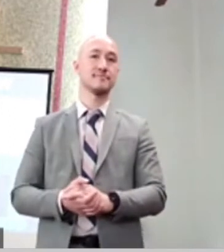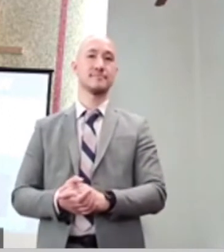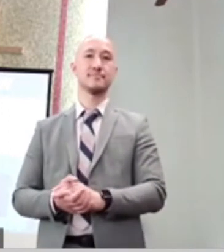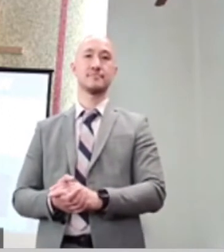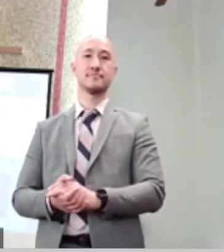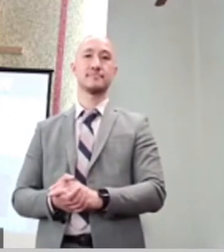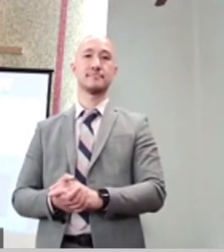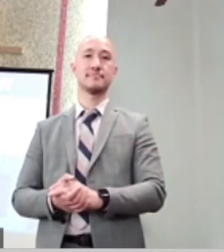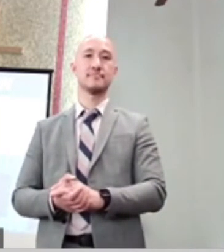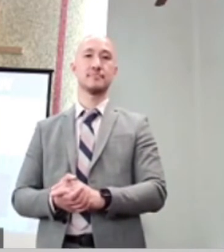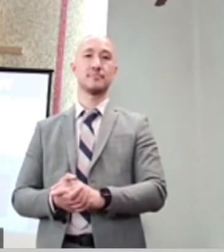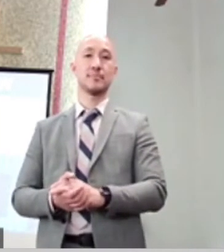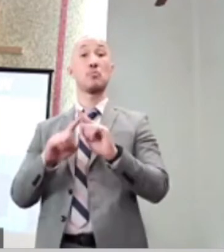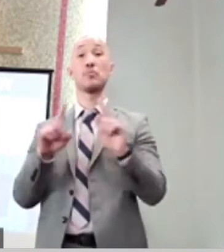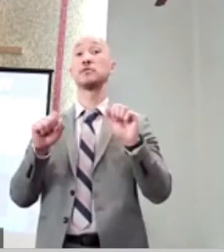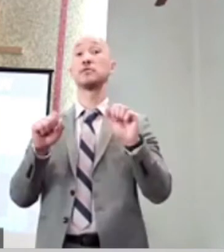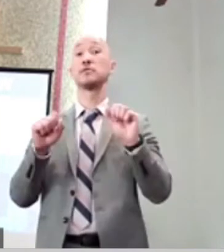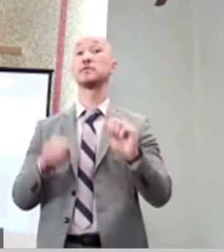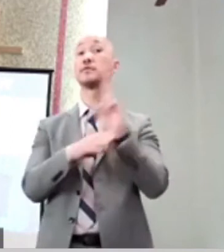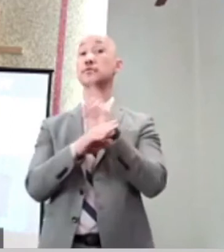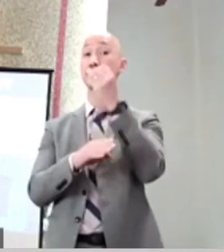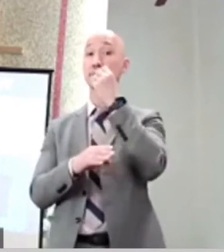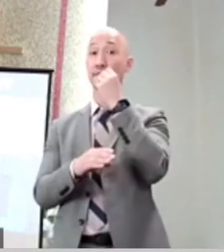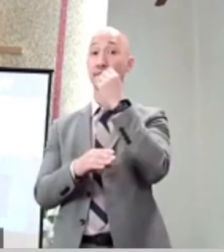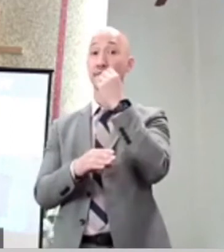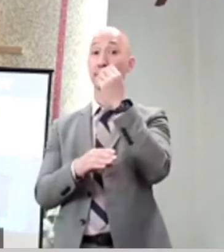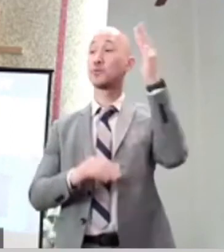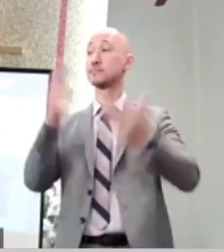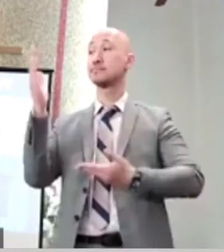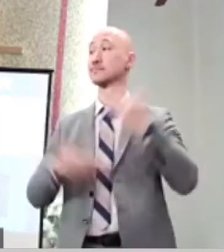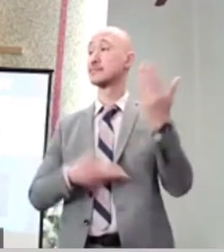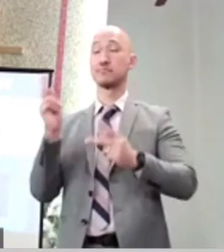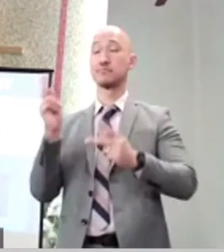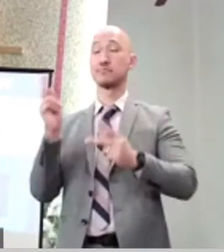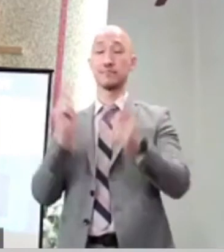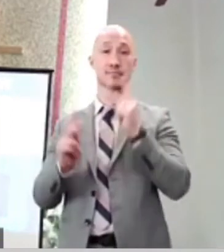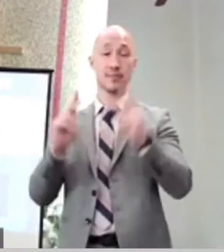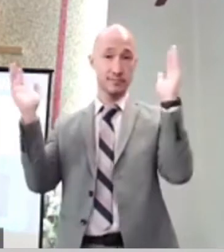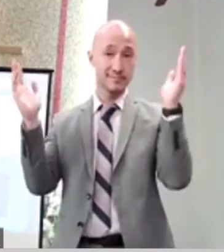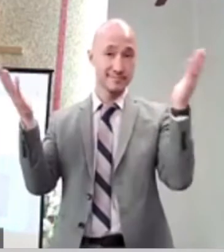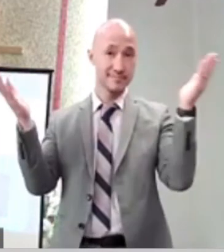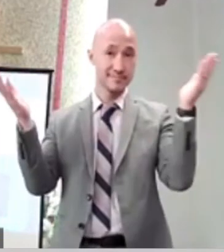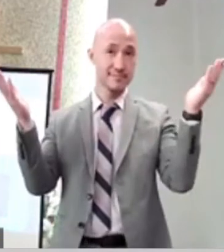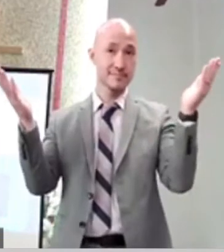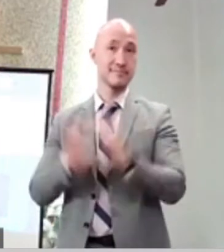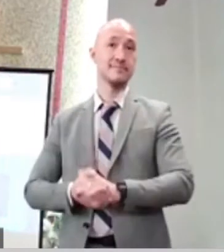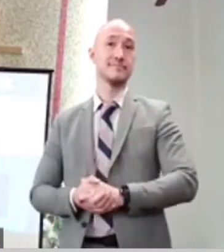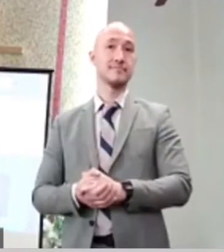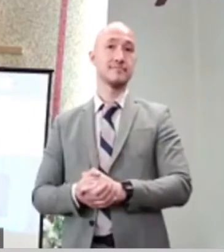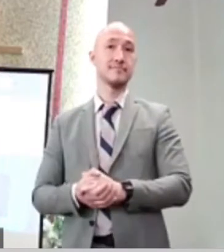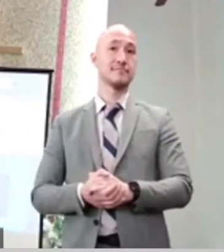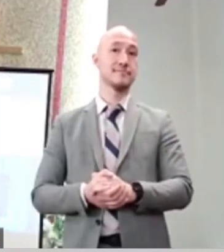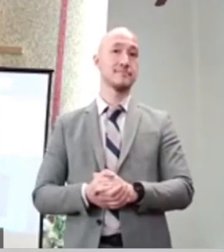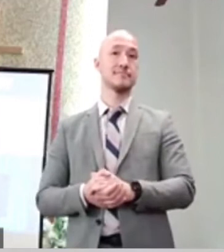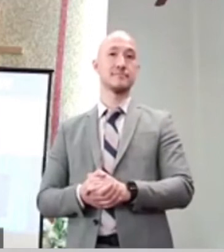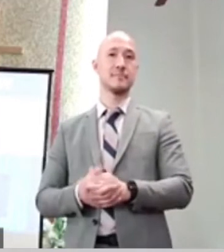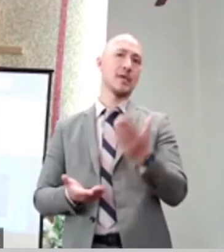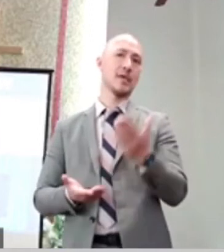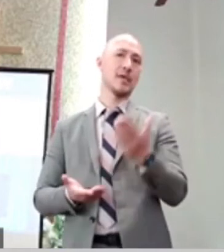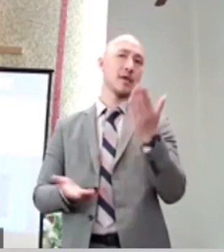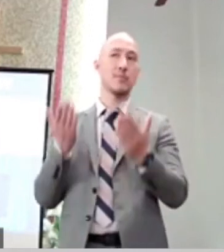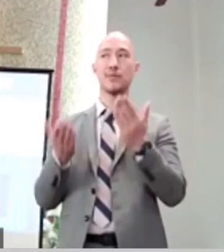use in our evangelism with others. And yeah, we're going to come across some that, oh, I'm allergic to